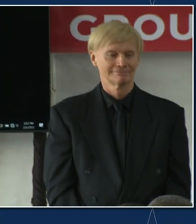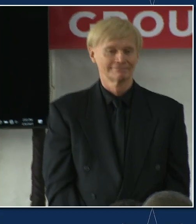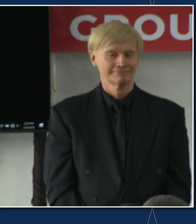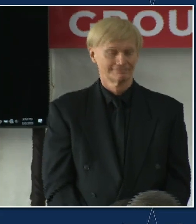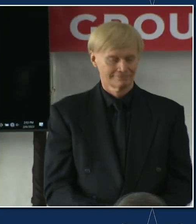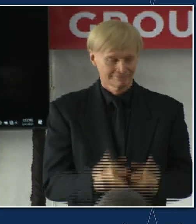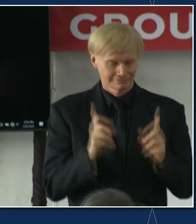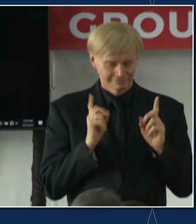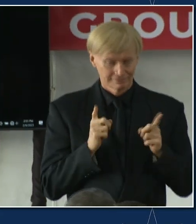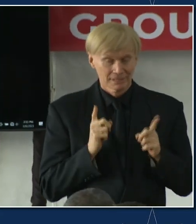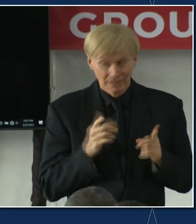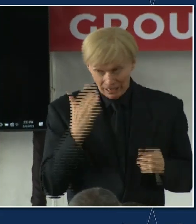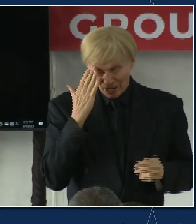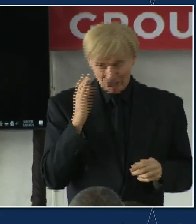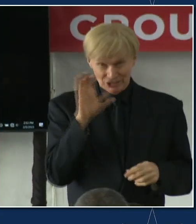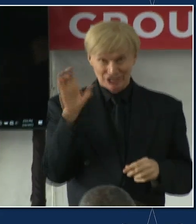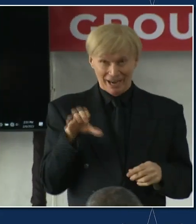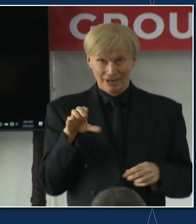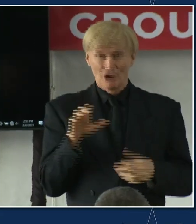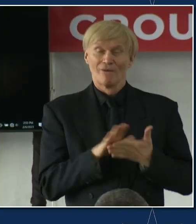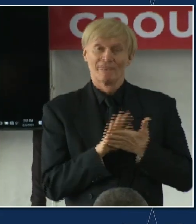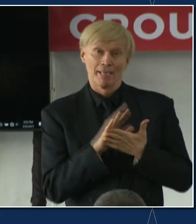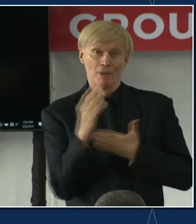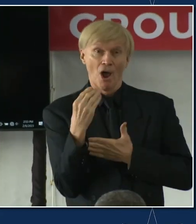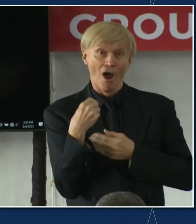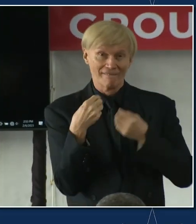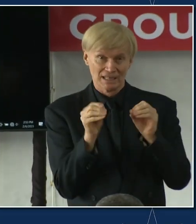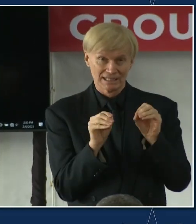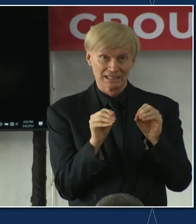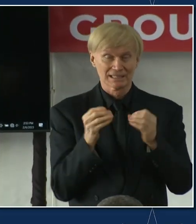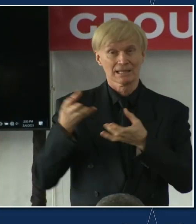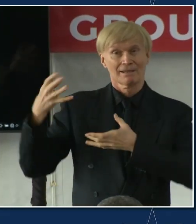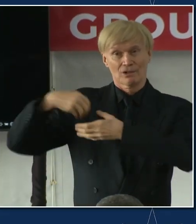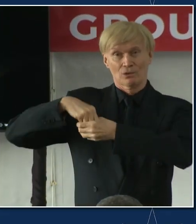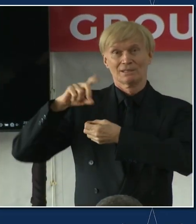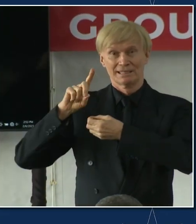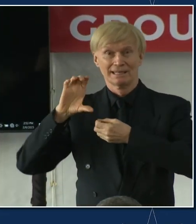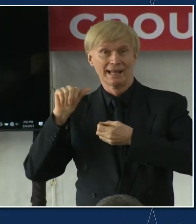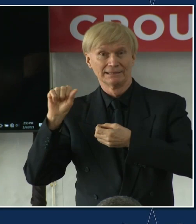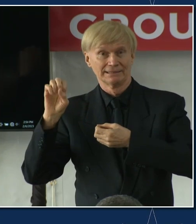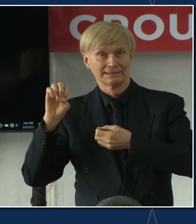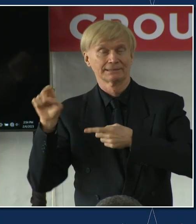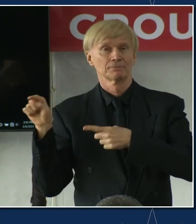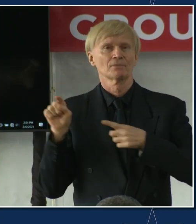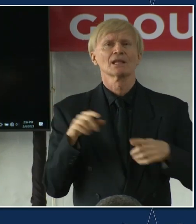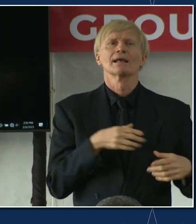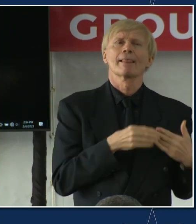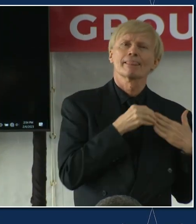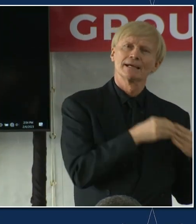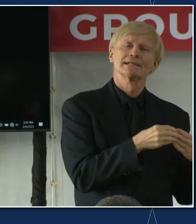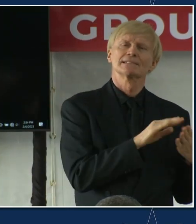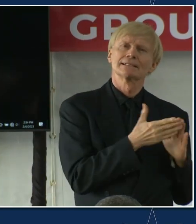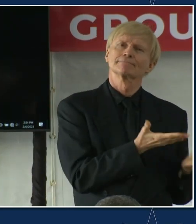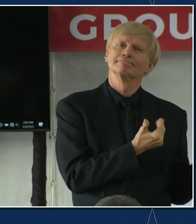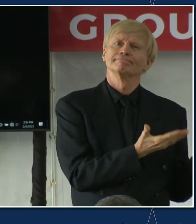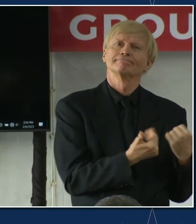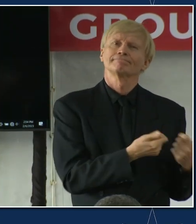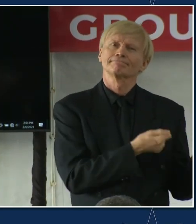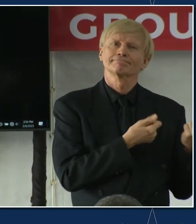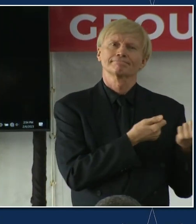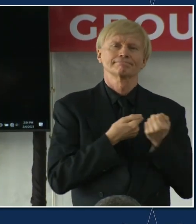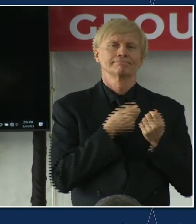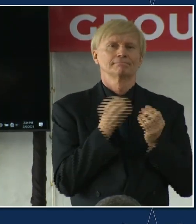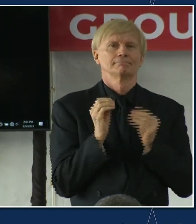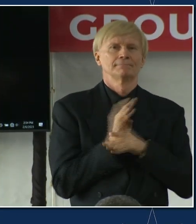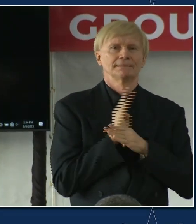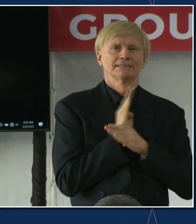As many of you know, the Chicago Film Office, which is part of DCASE, leads the city's efforts to attract and support the production of